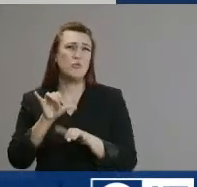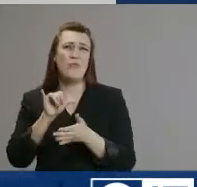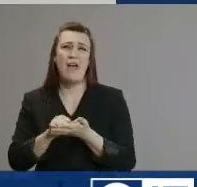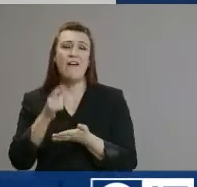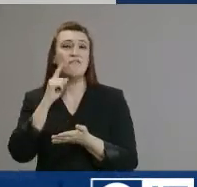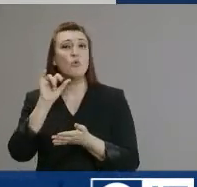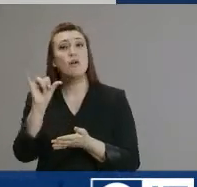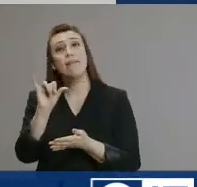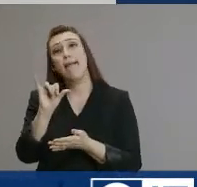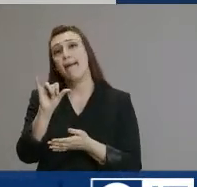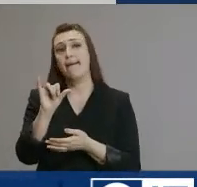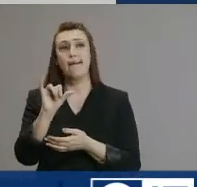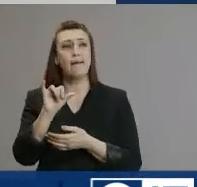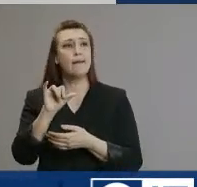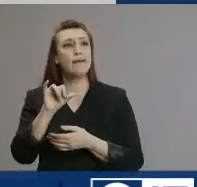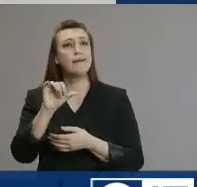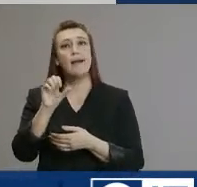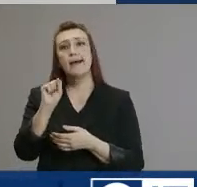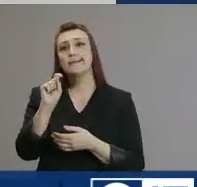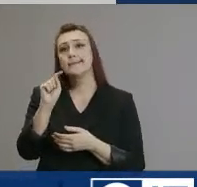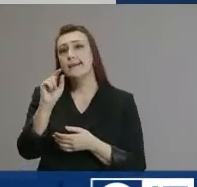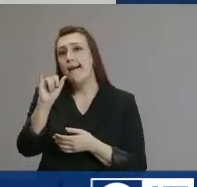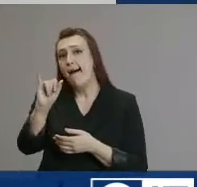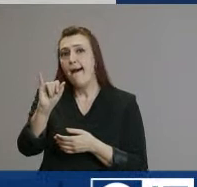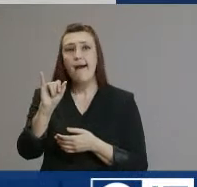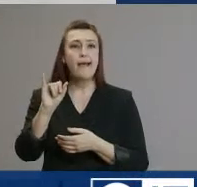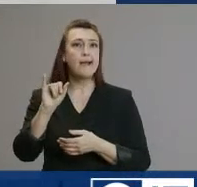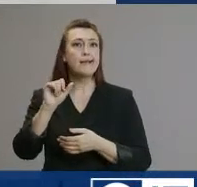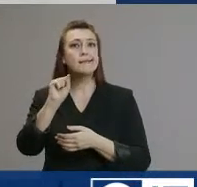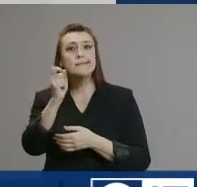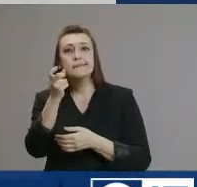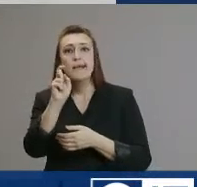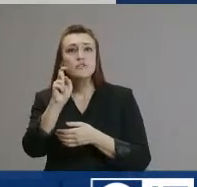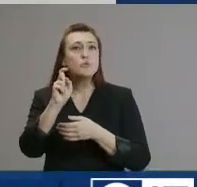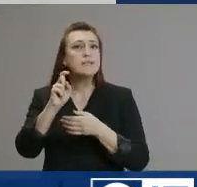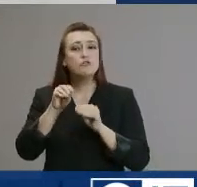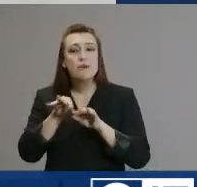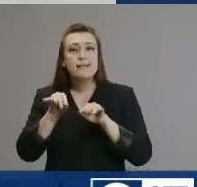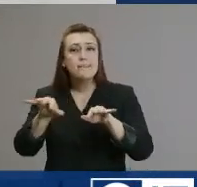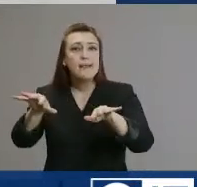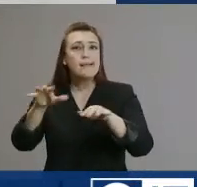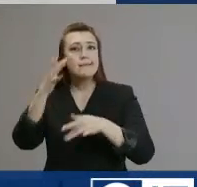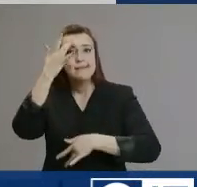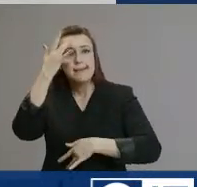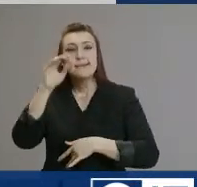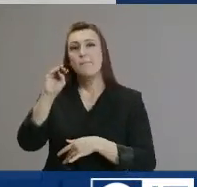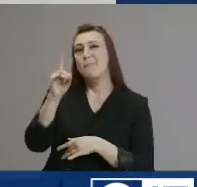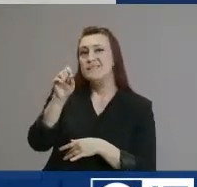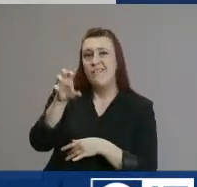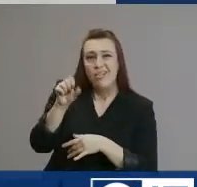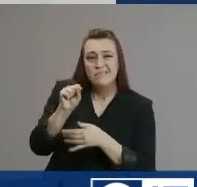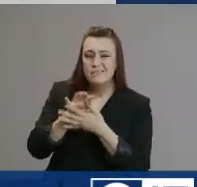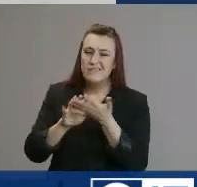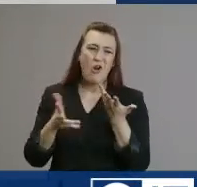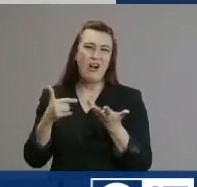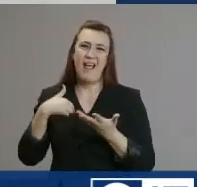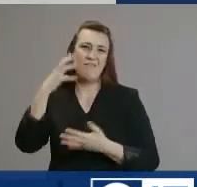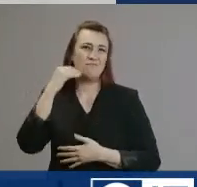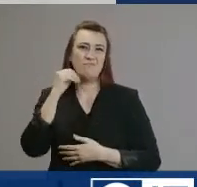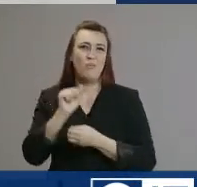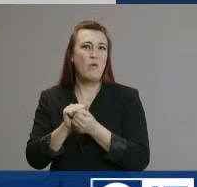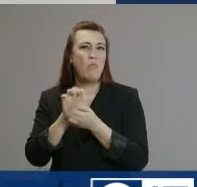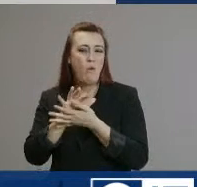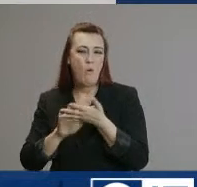measles, those types of contagious diseases. For the state, in order to support our counties, we have developed